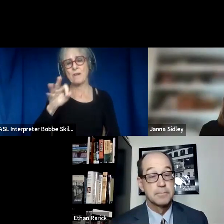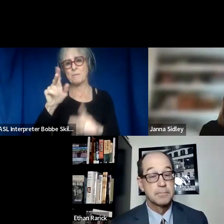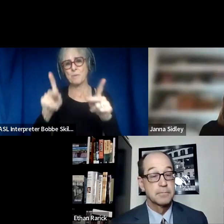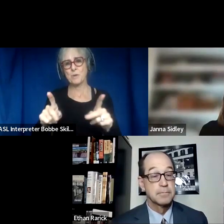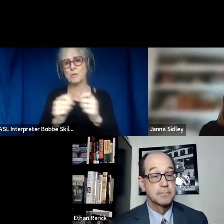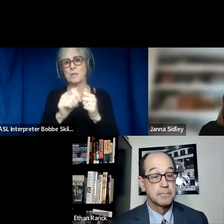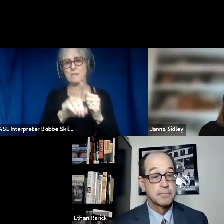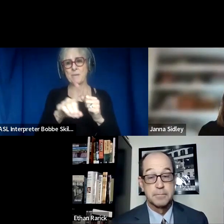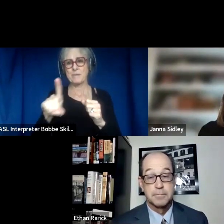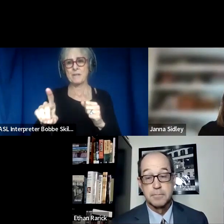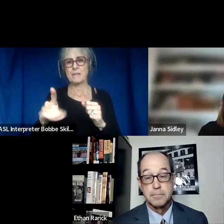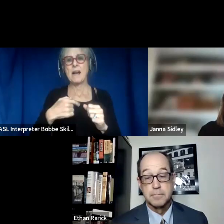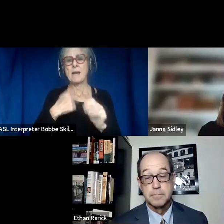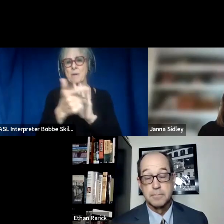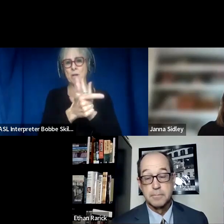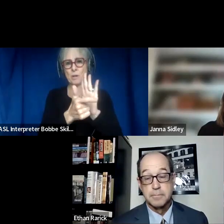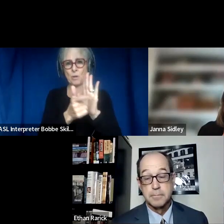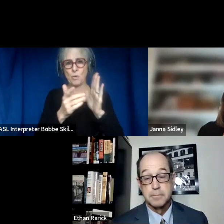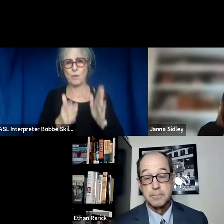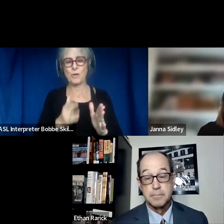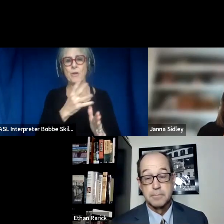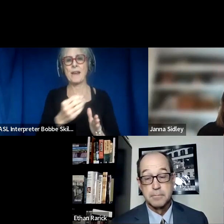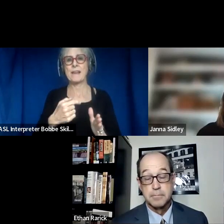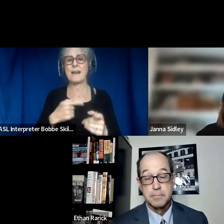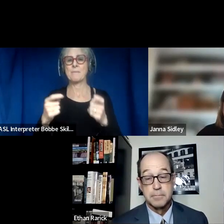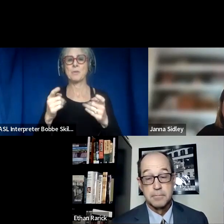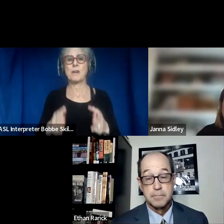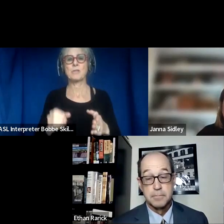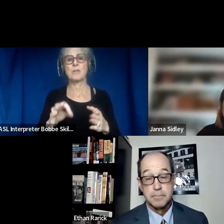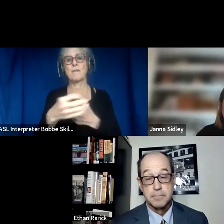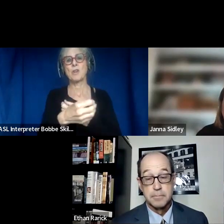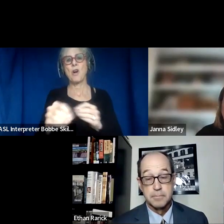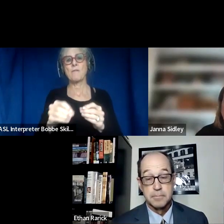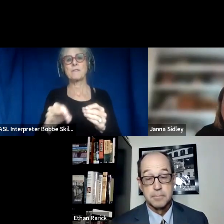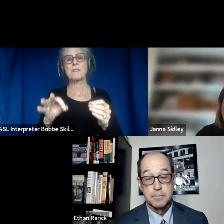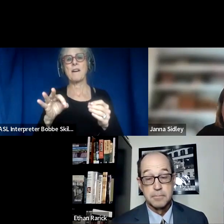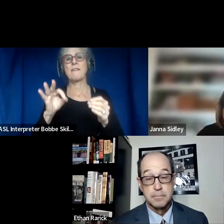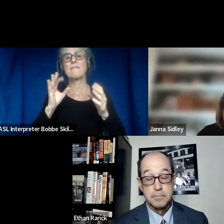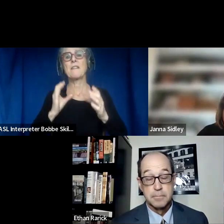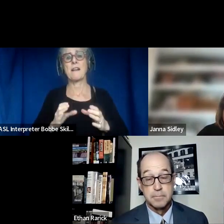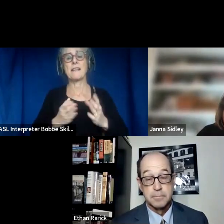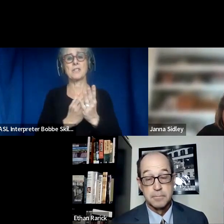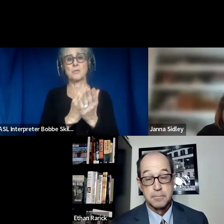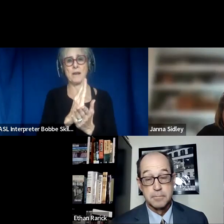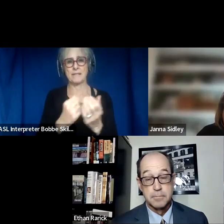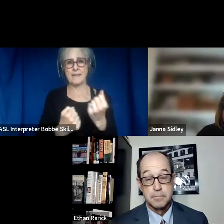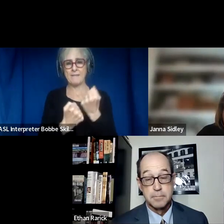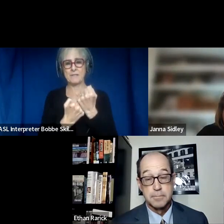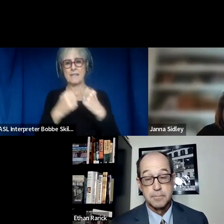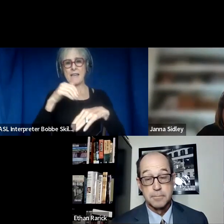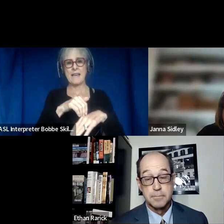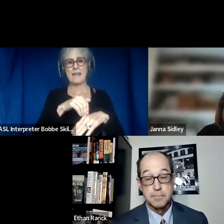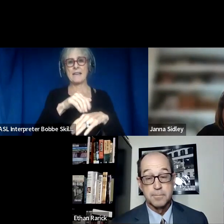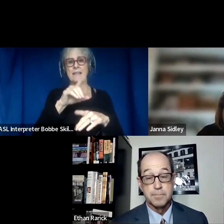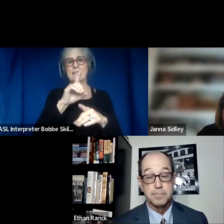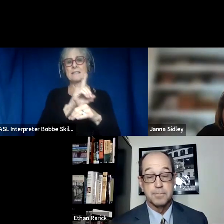disabilities. I am an attorney, and I am the director of the Office of Clients' Rights Advocacy at Disability